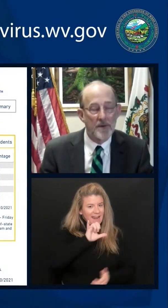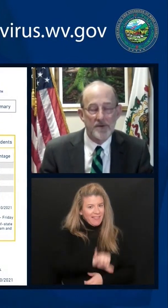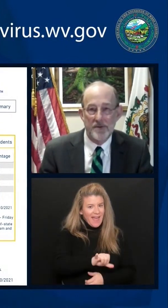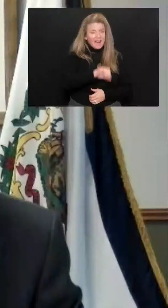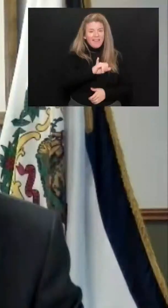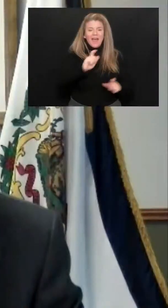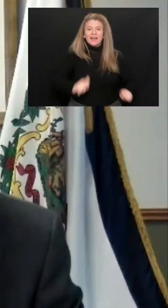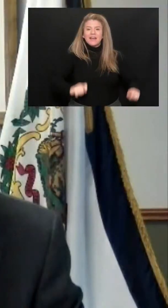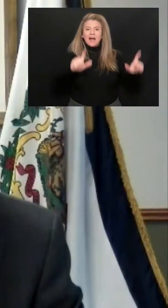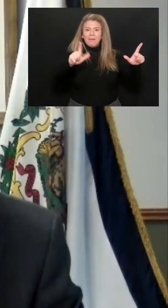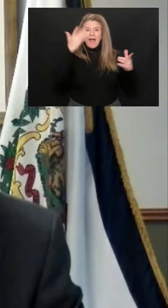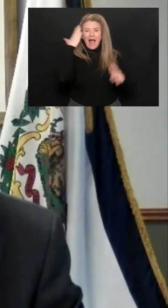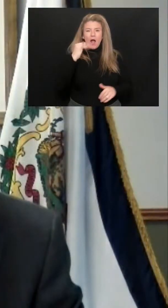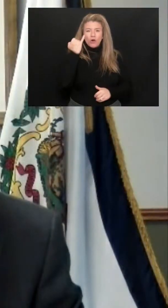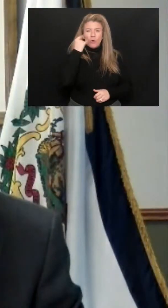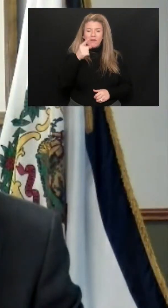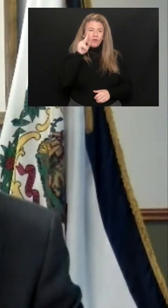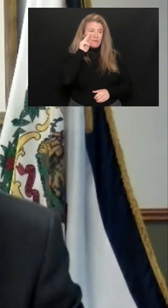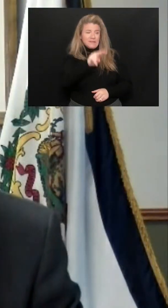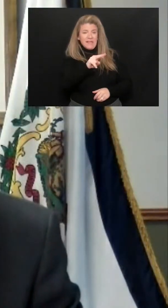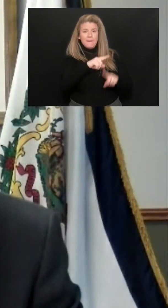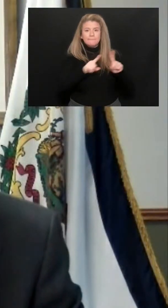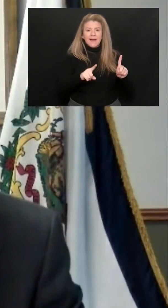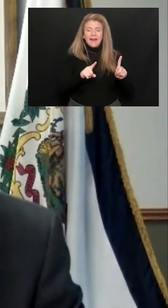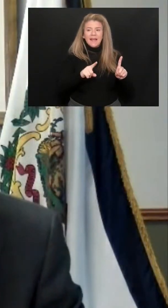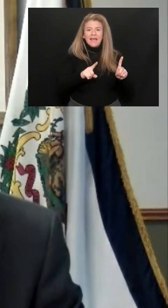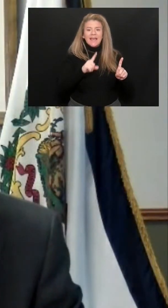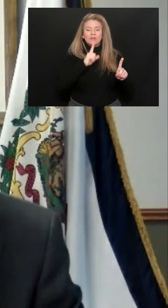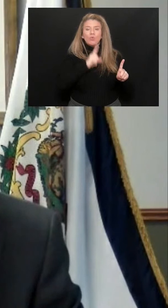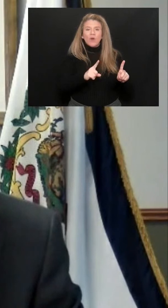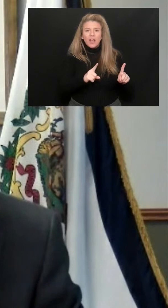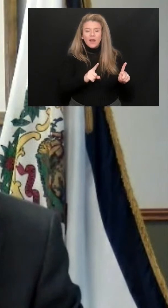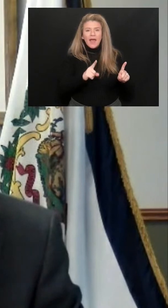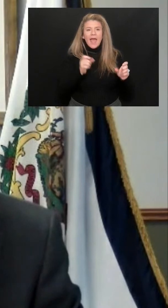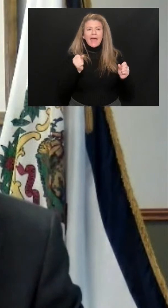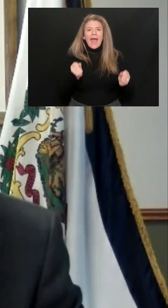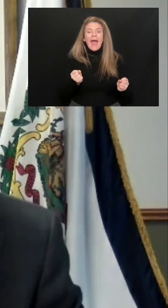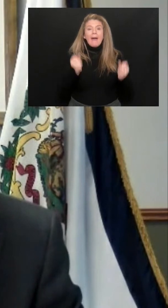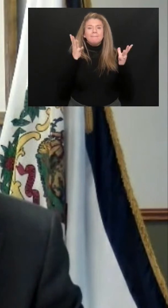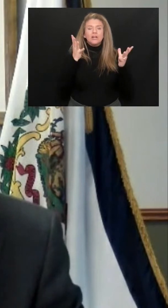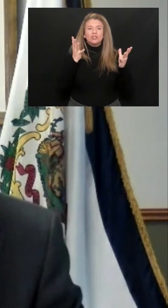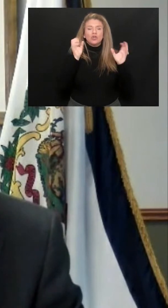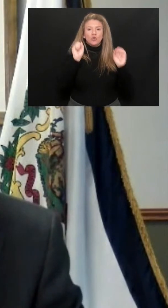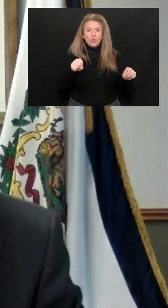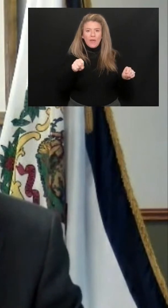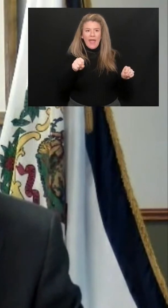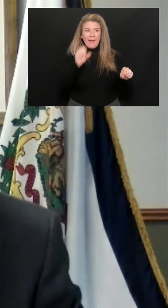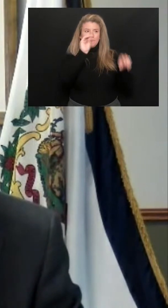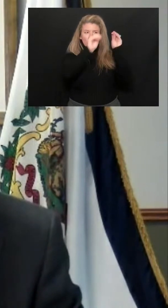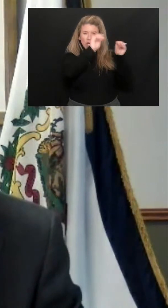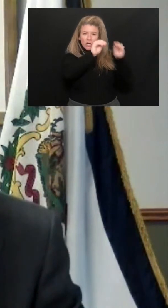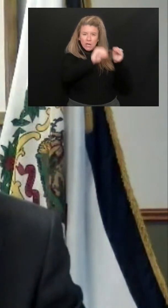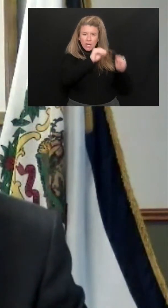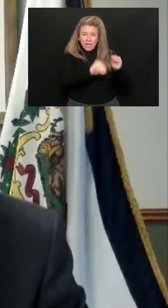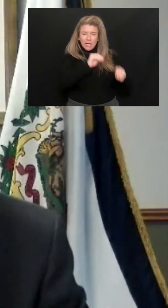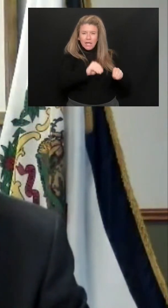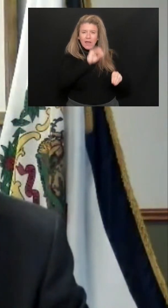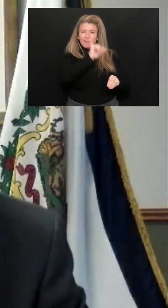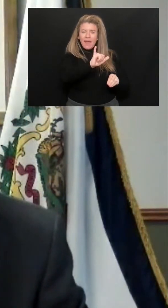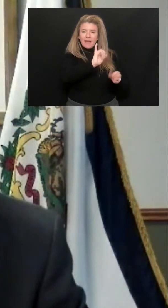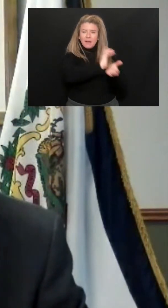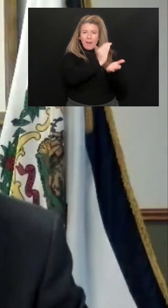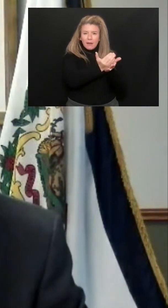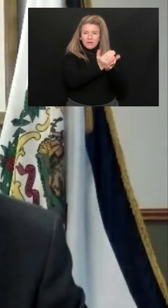dashboard, and our folks do such a great job on it, is real estate, how much you can get into a certain amount of space.